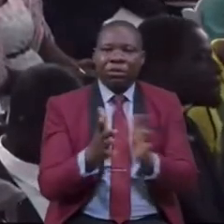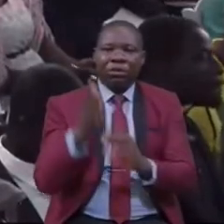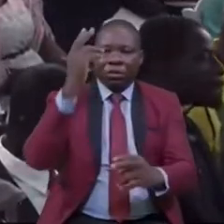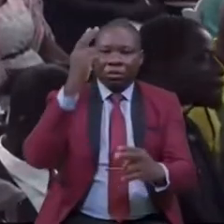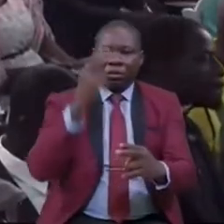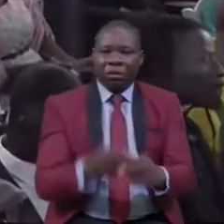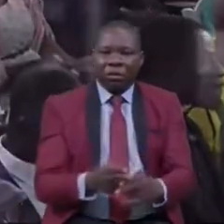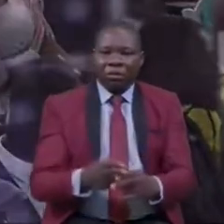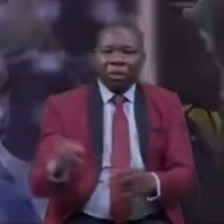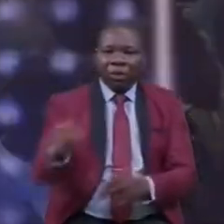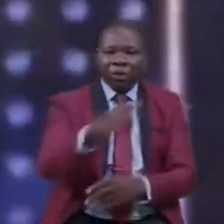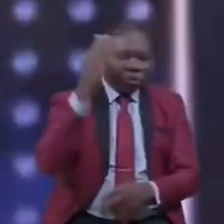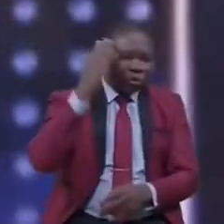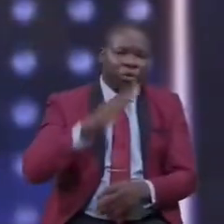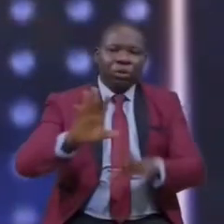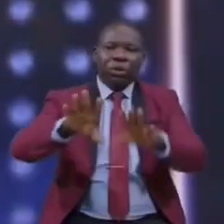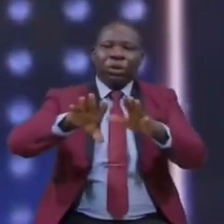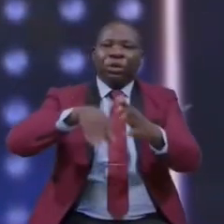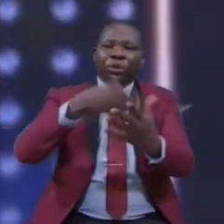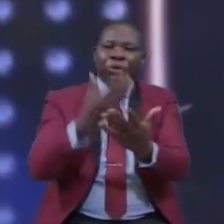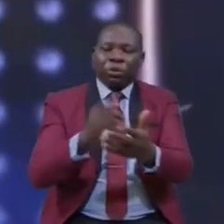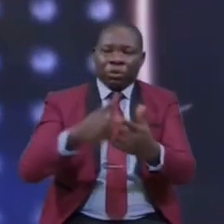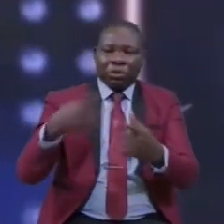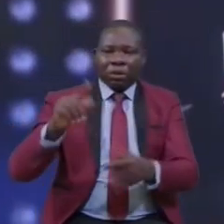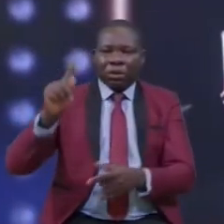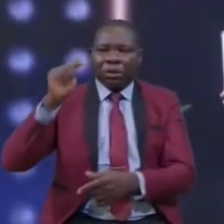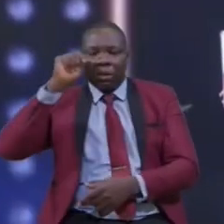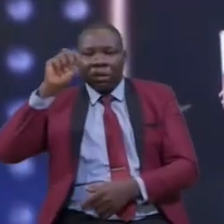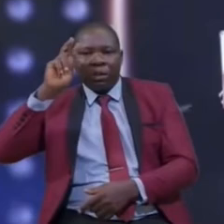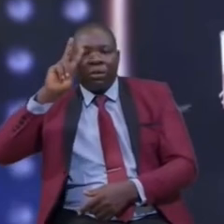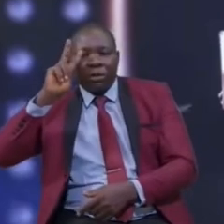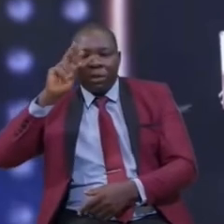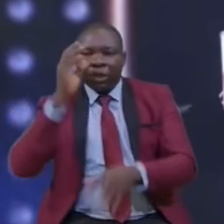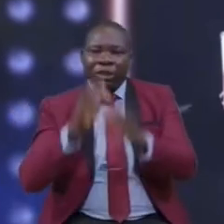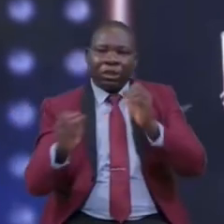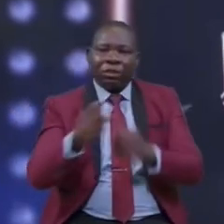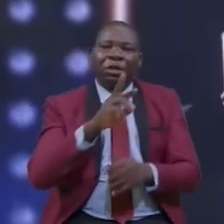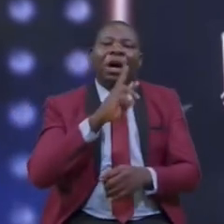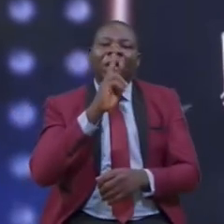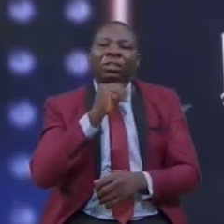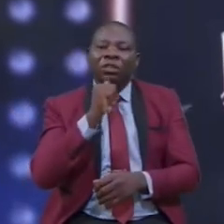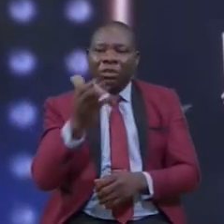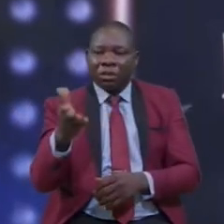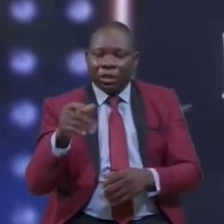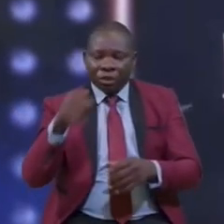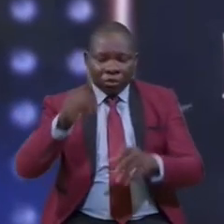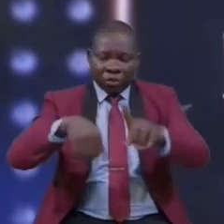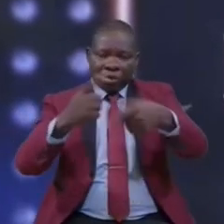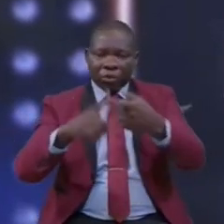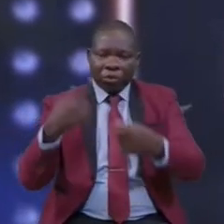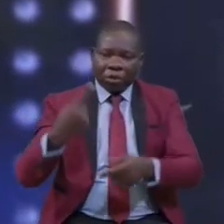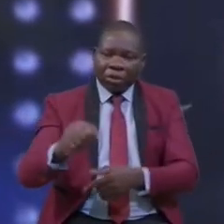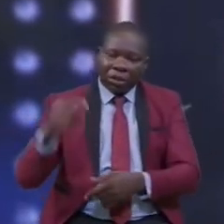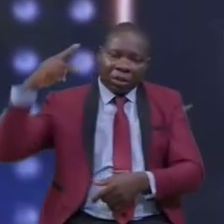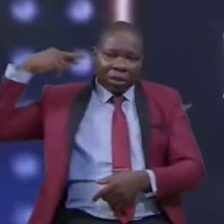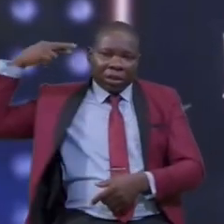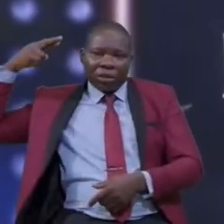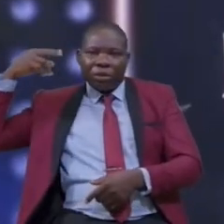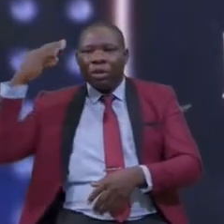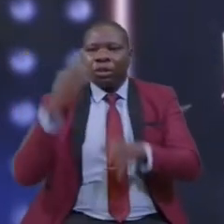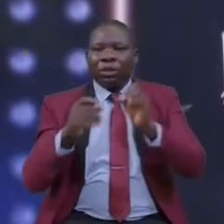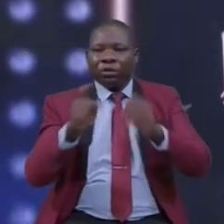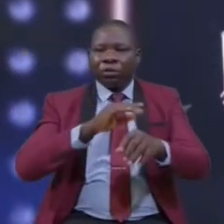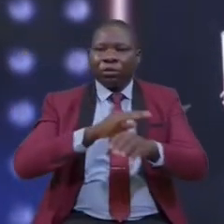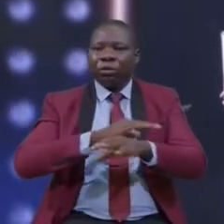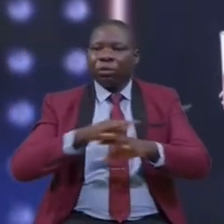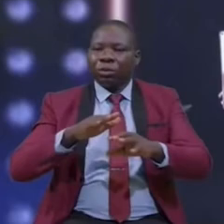You will get on the television. If you're not there, you'll get on the radio. If you've not gone, you're gone